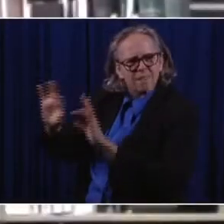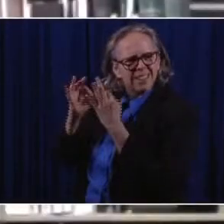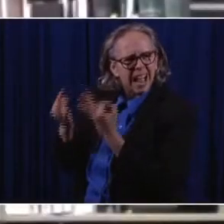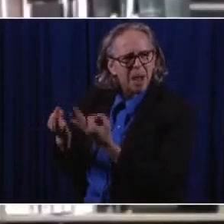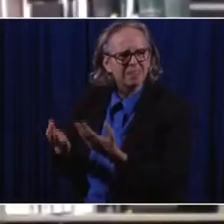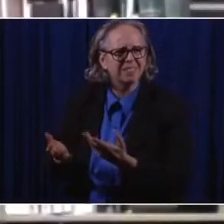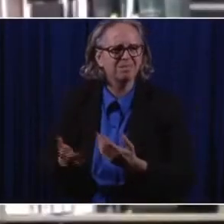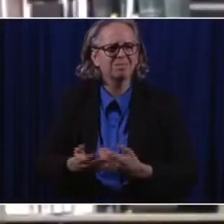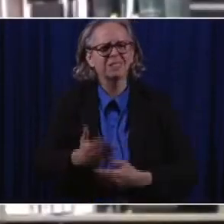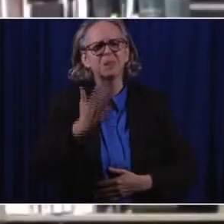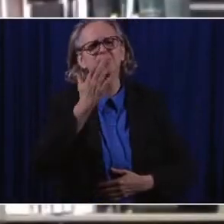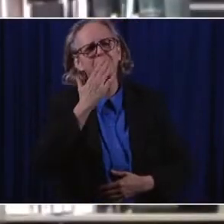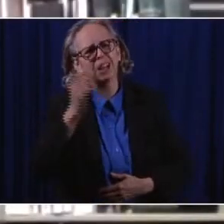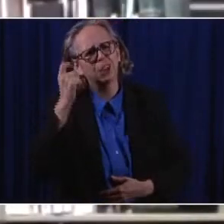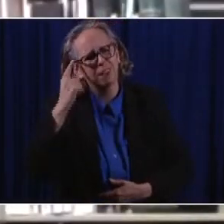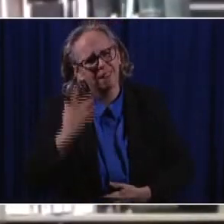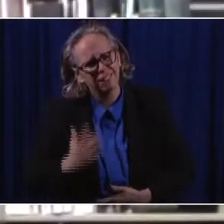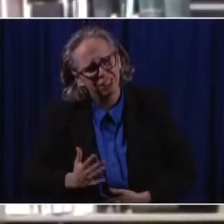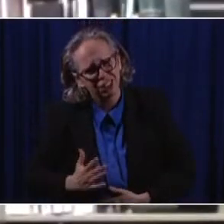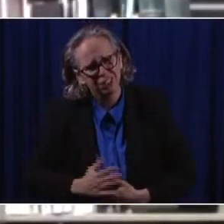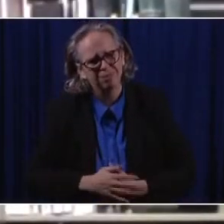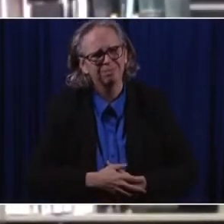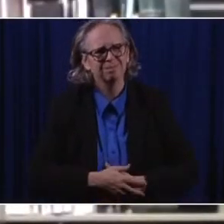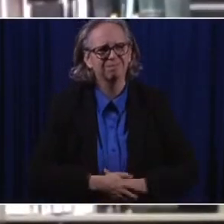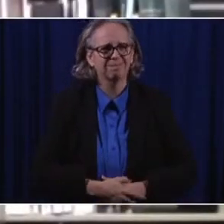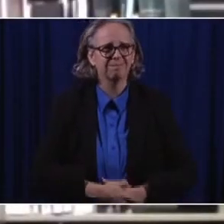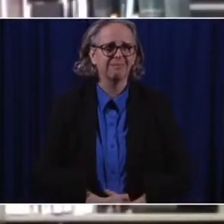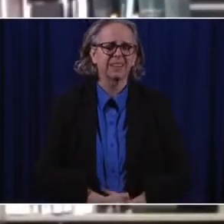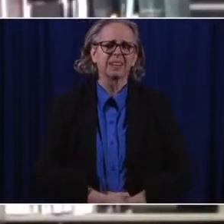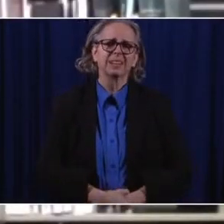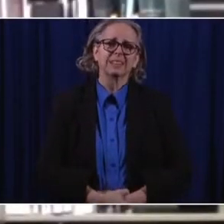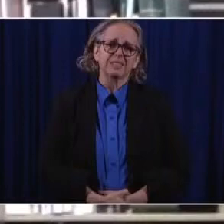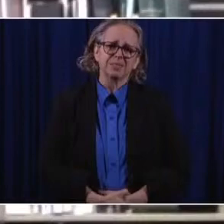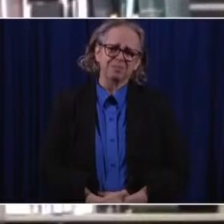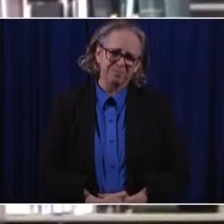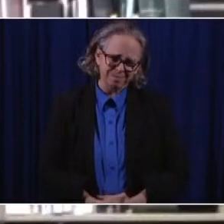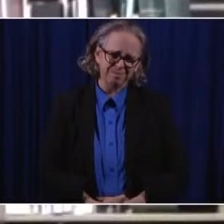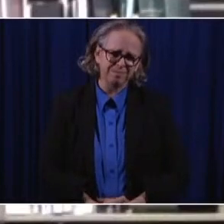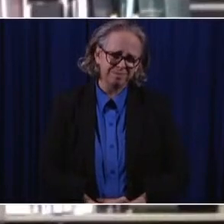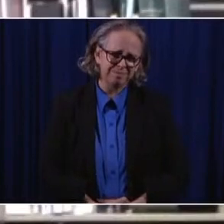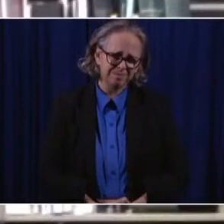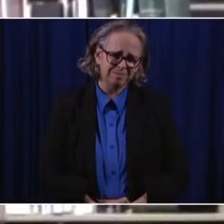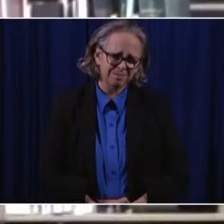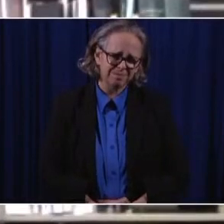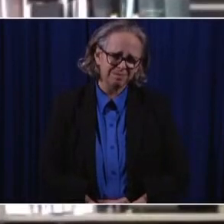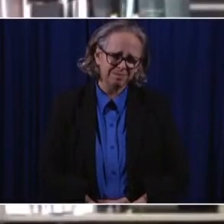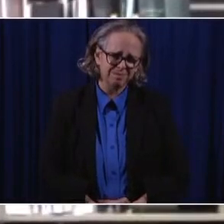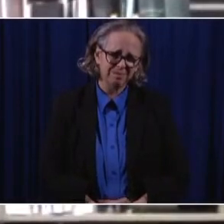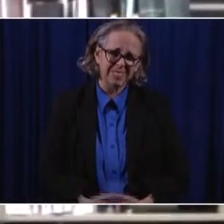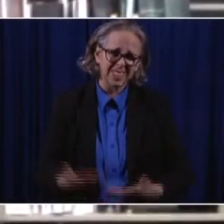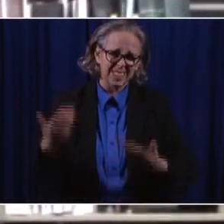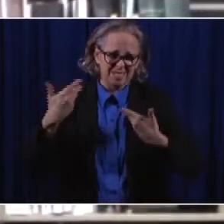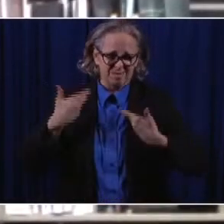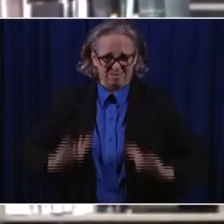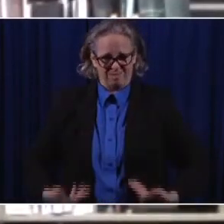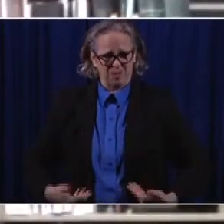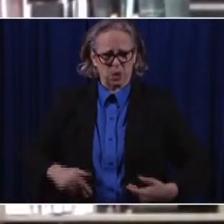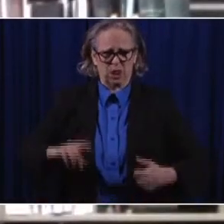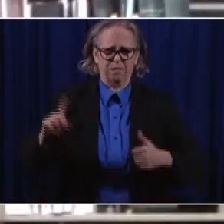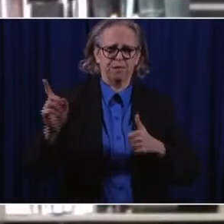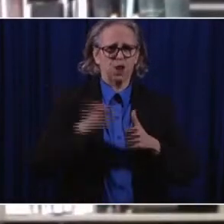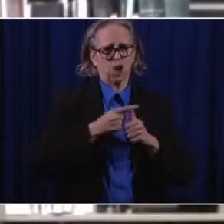Certainly. Thank you, Governor DeWine. I was the person that was exposed to the COVID virus